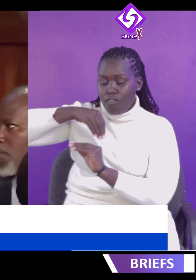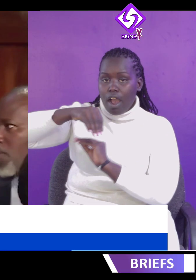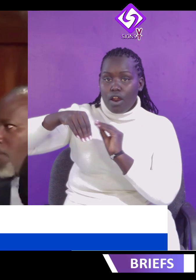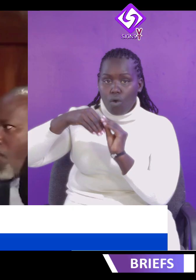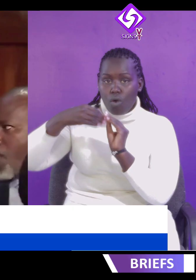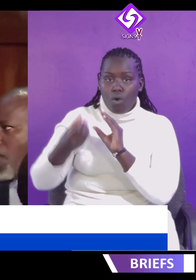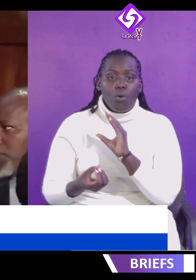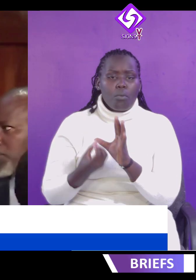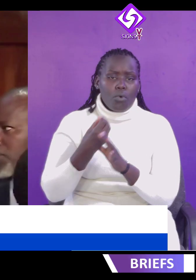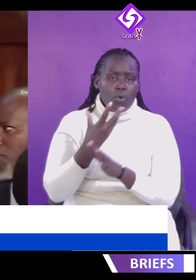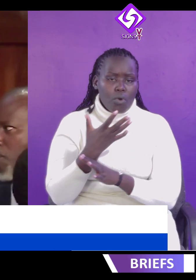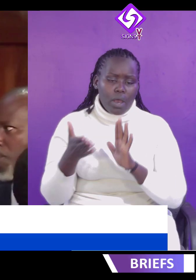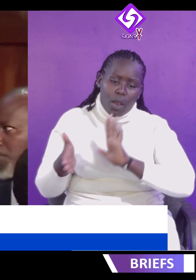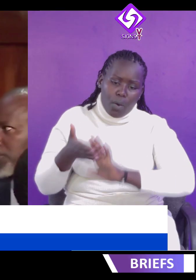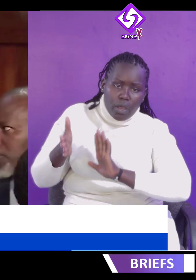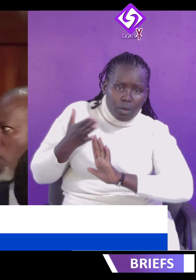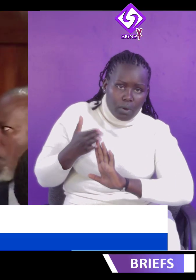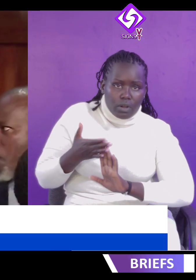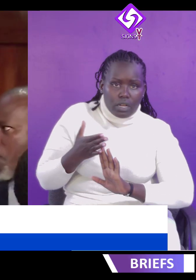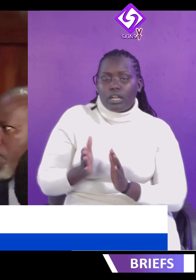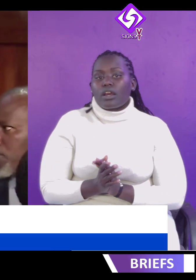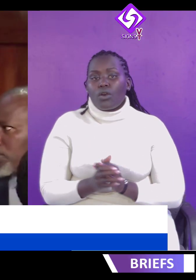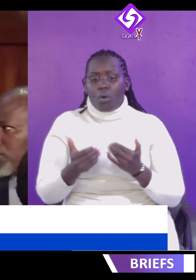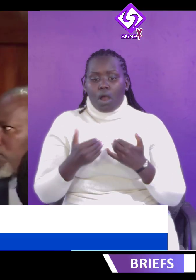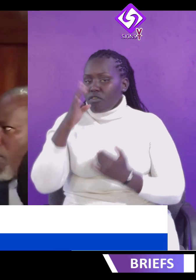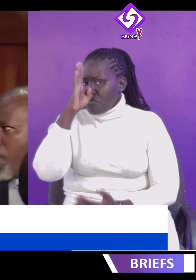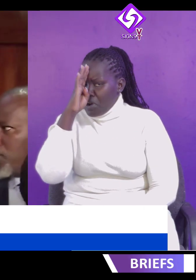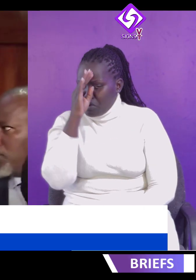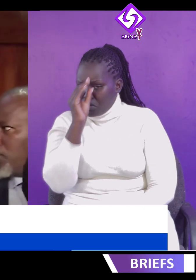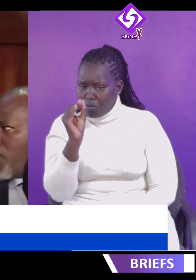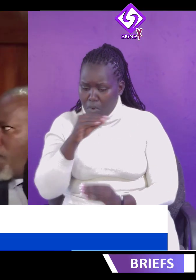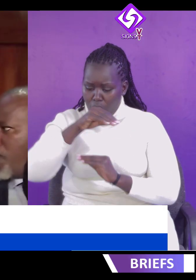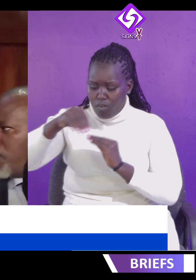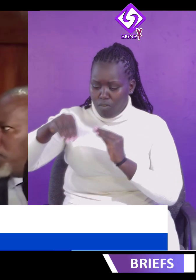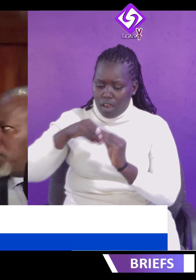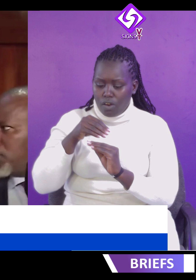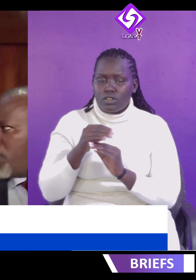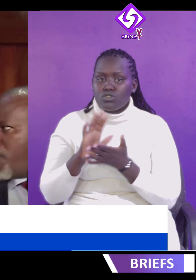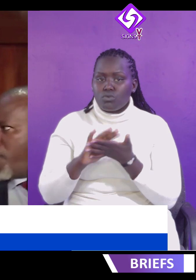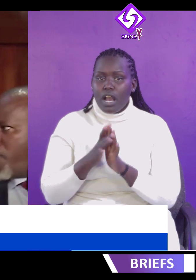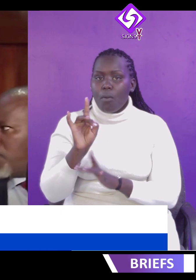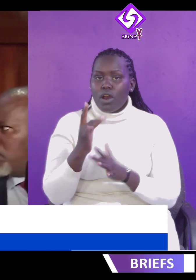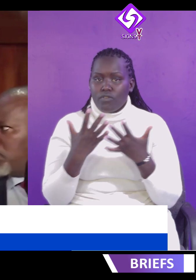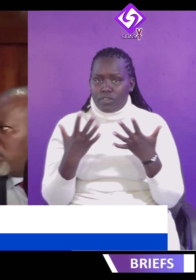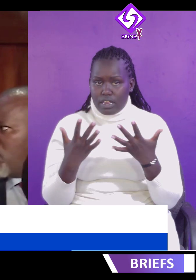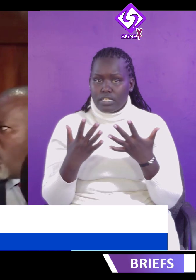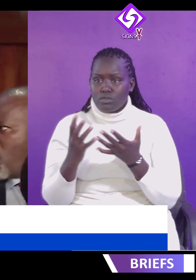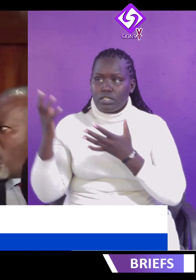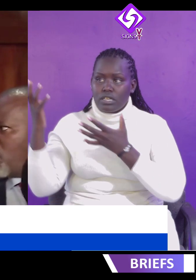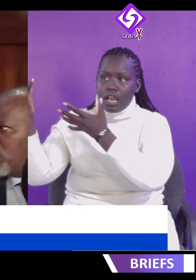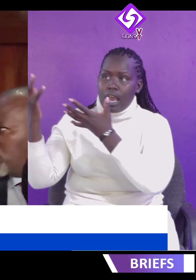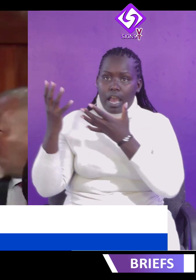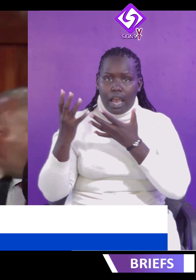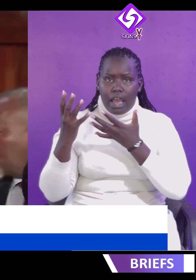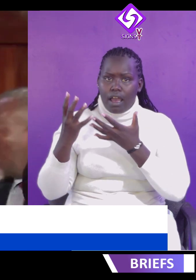growing very, very, very, very quickly. And we have no doubt that avocado is going to be one of the key, export crops in the future. So